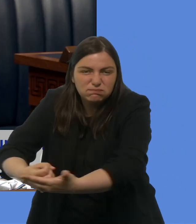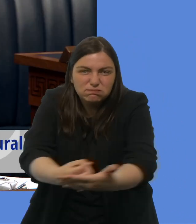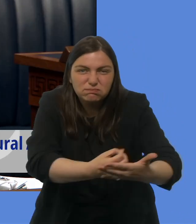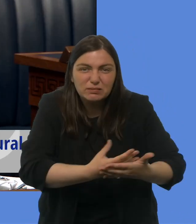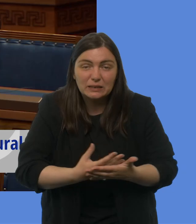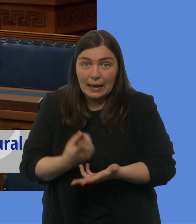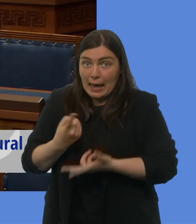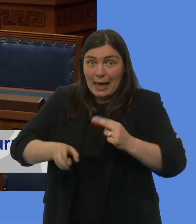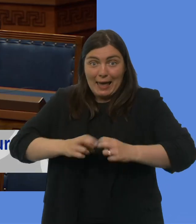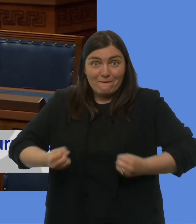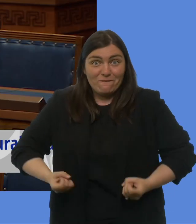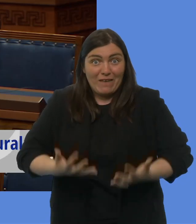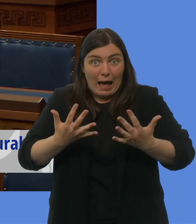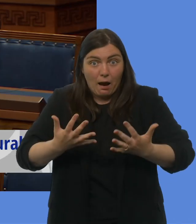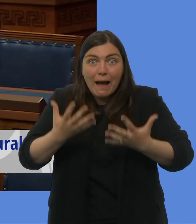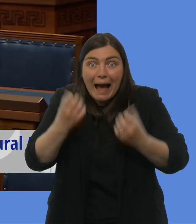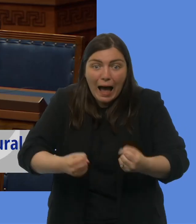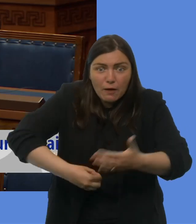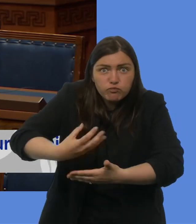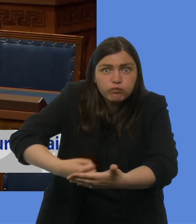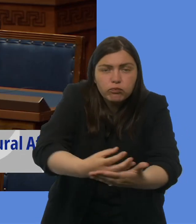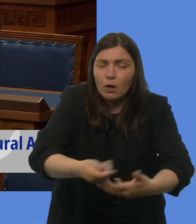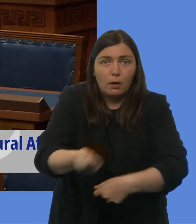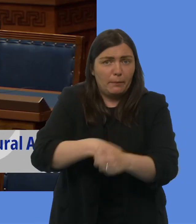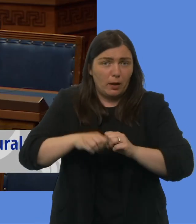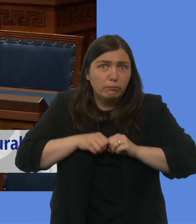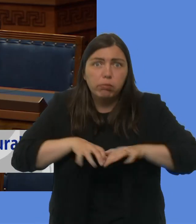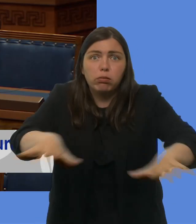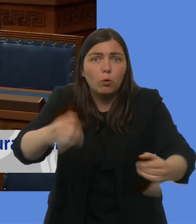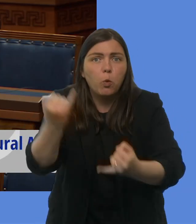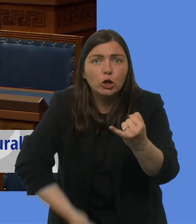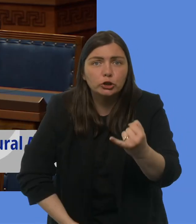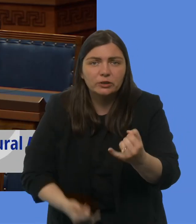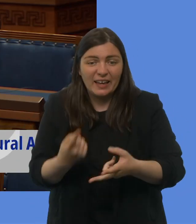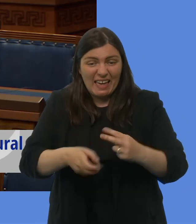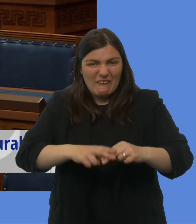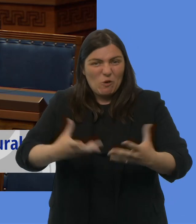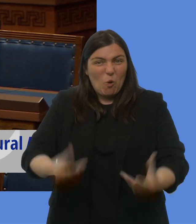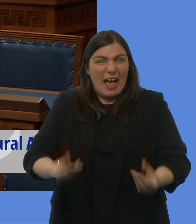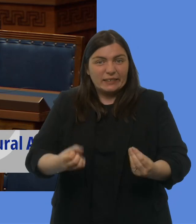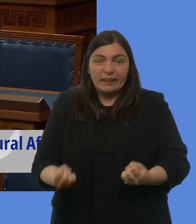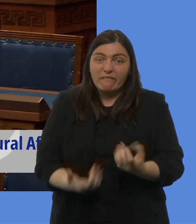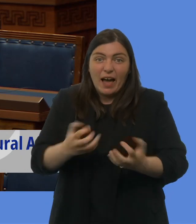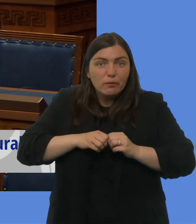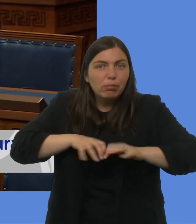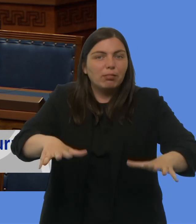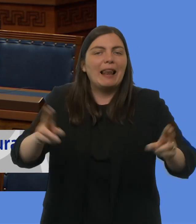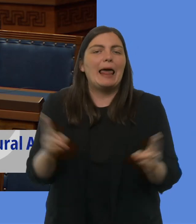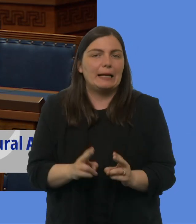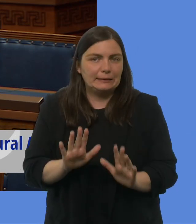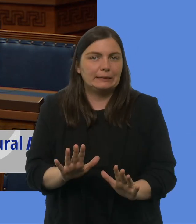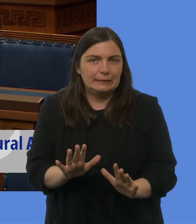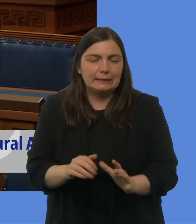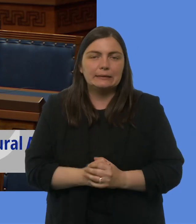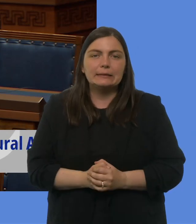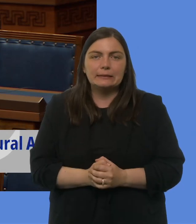conditions and burn more readily. A water table which sits at or close to the peat surface also limits the capacity of uncontrolled fires to burn into